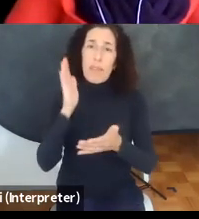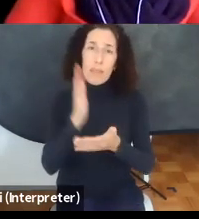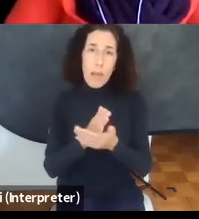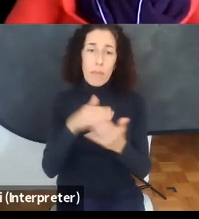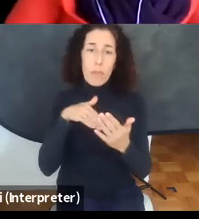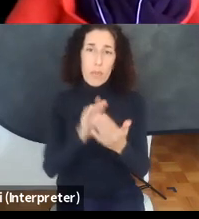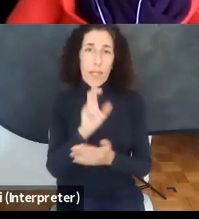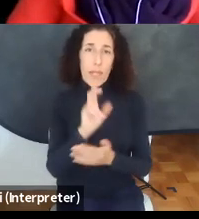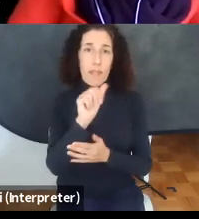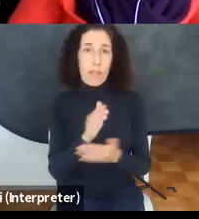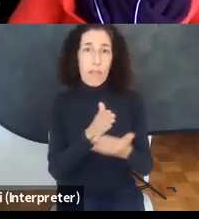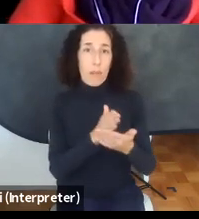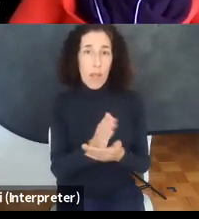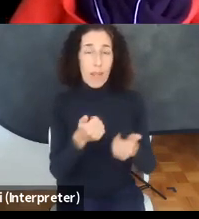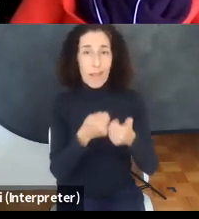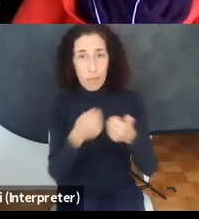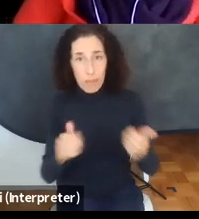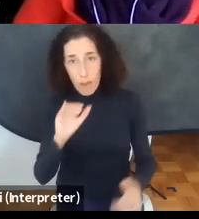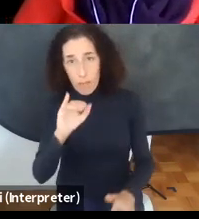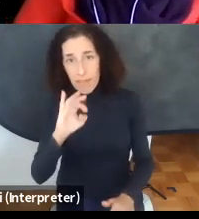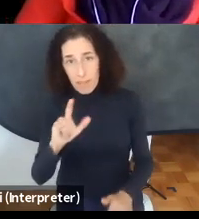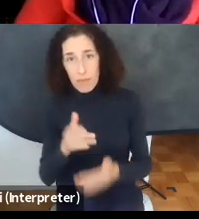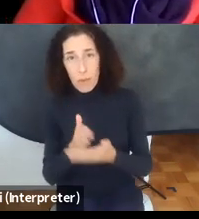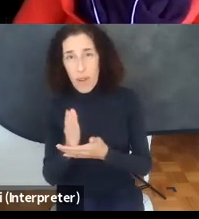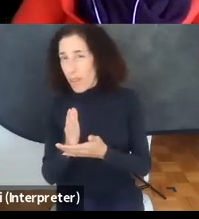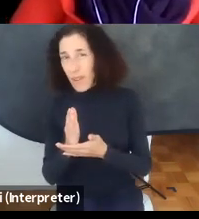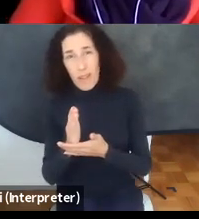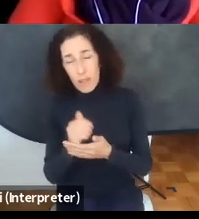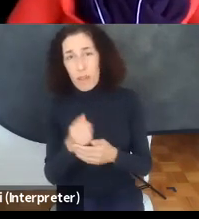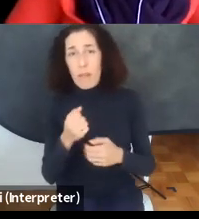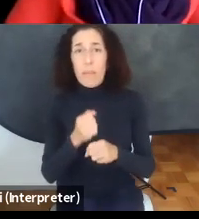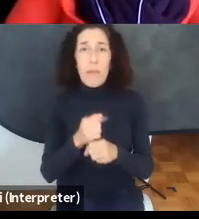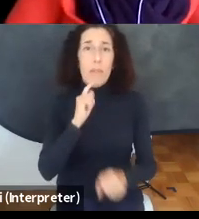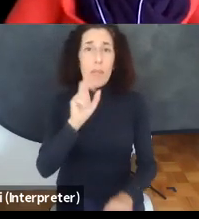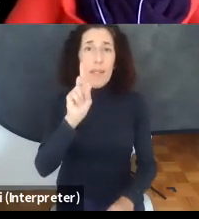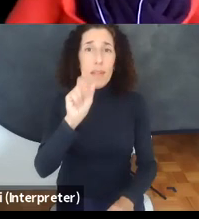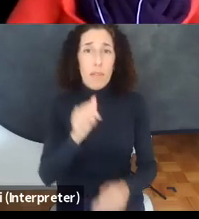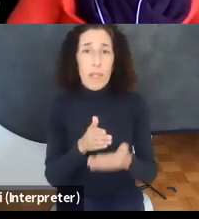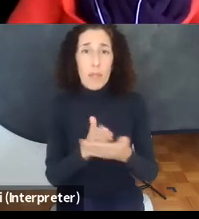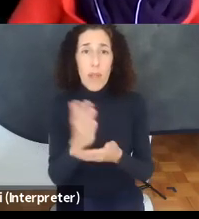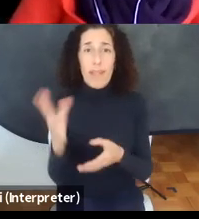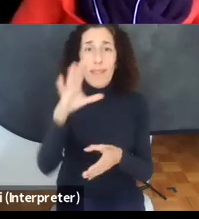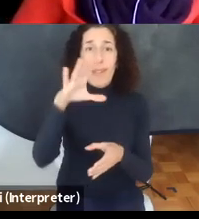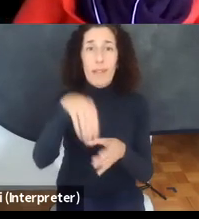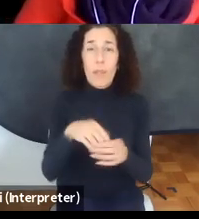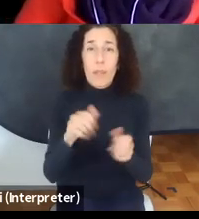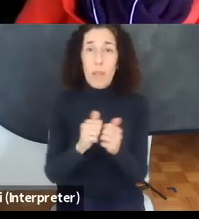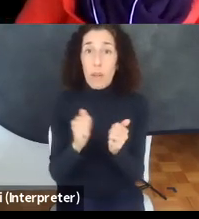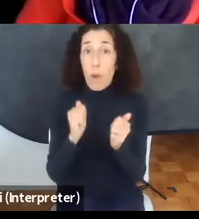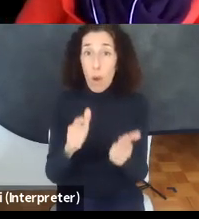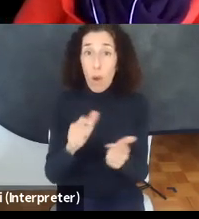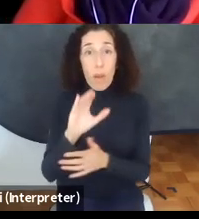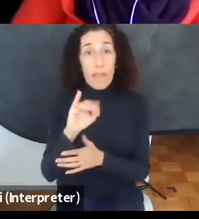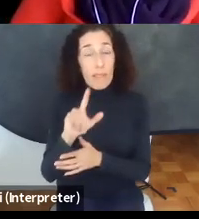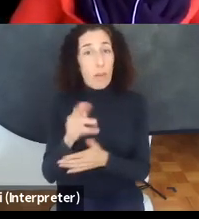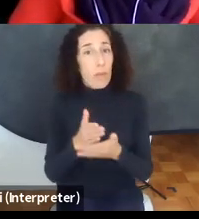as separate from civil rights. We have to make sure that disability rights is included in all civil rights advocacy, all